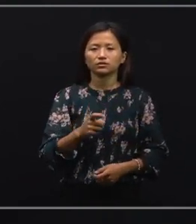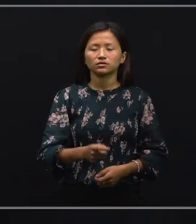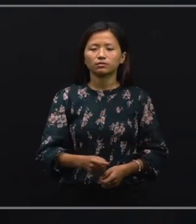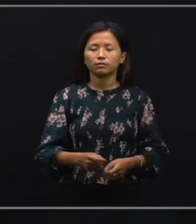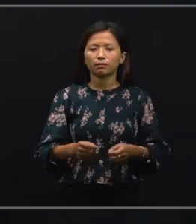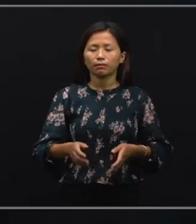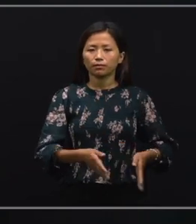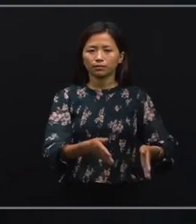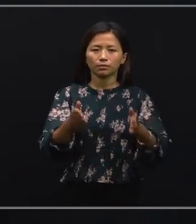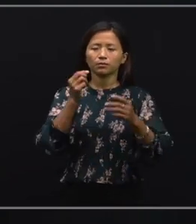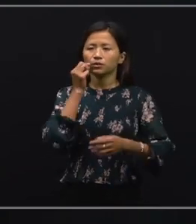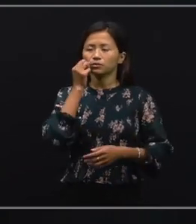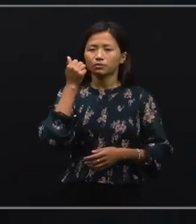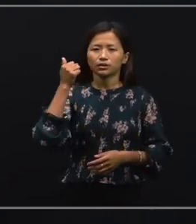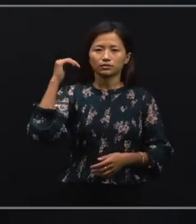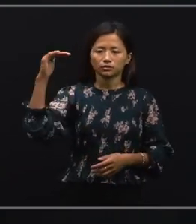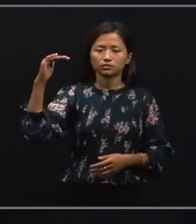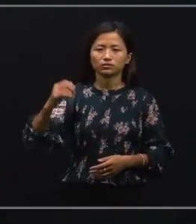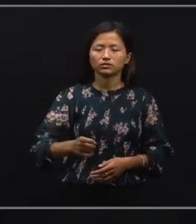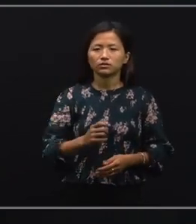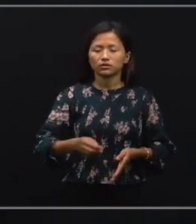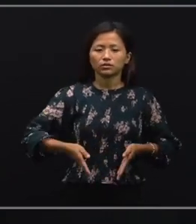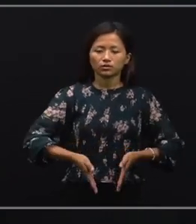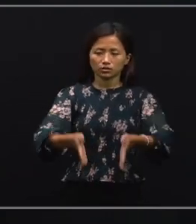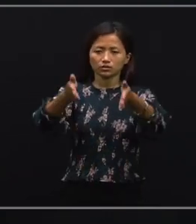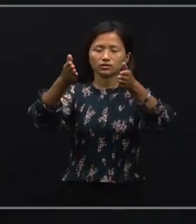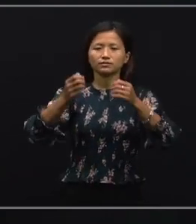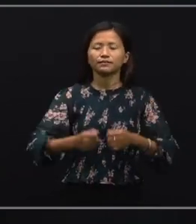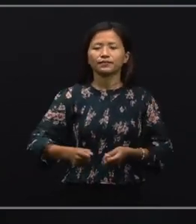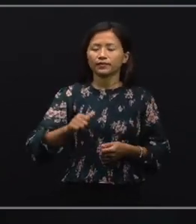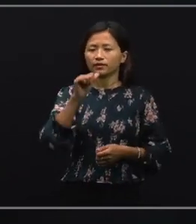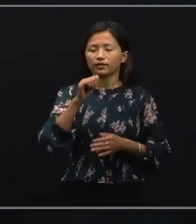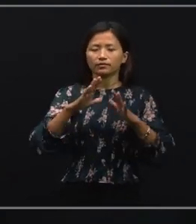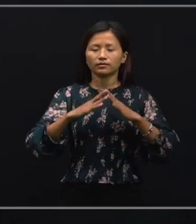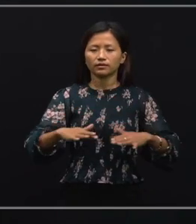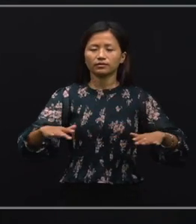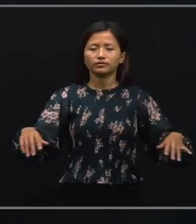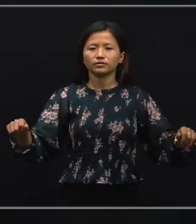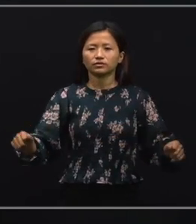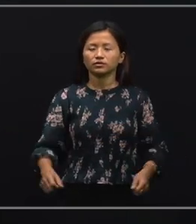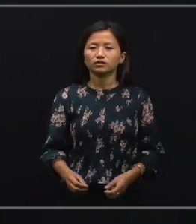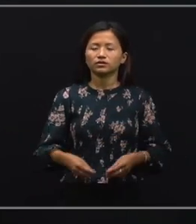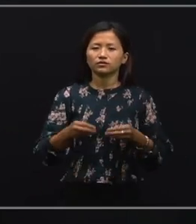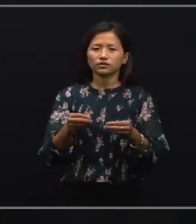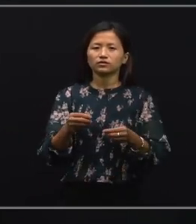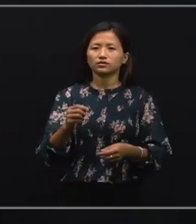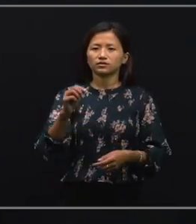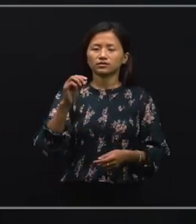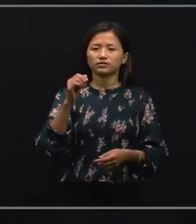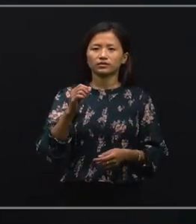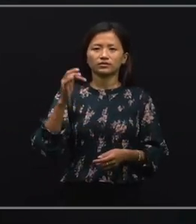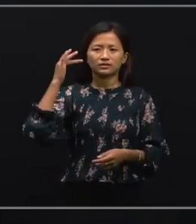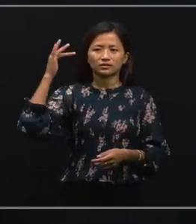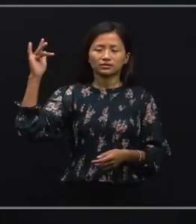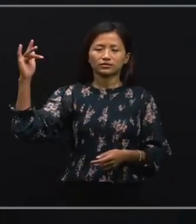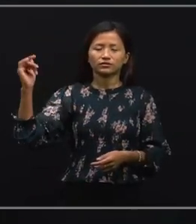requested the boatman to take them across the lake, and that he will give him a silver pound. Here we